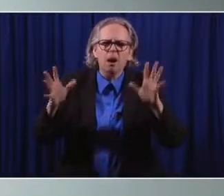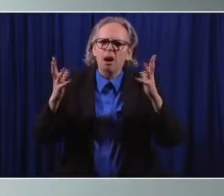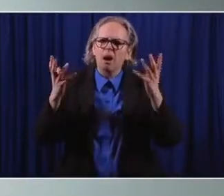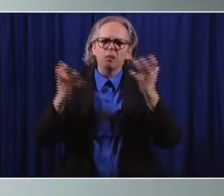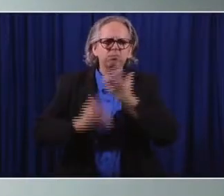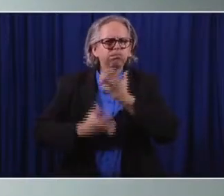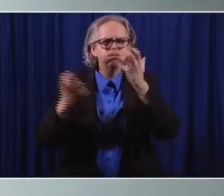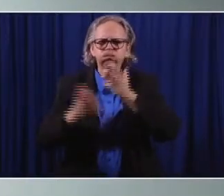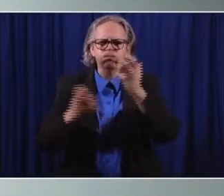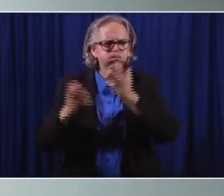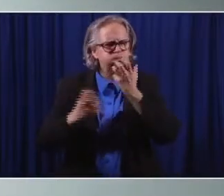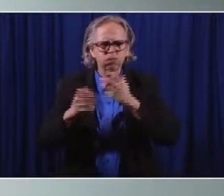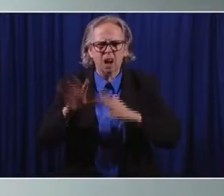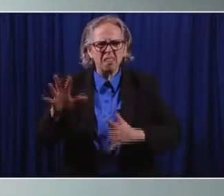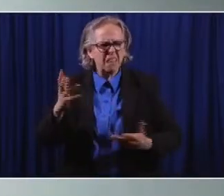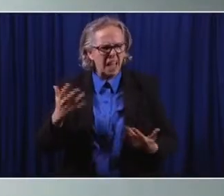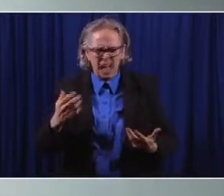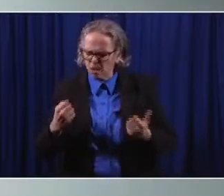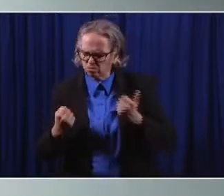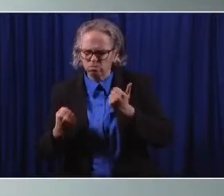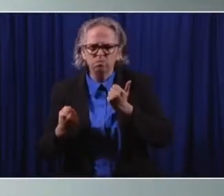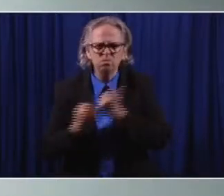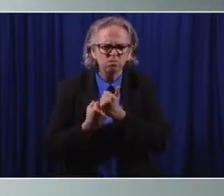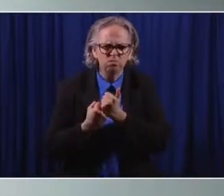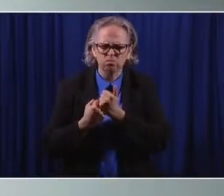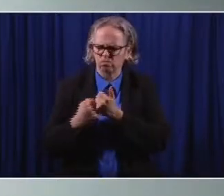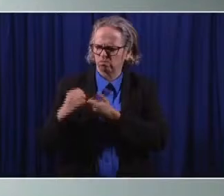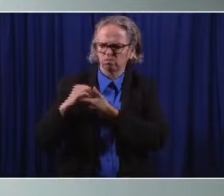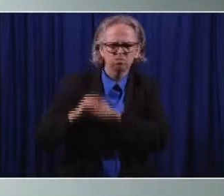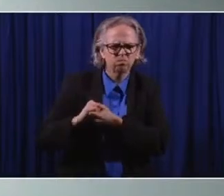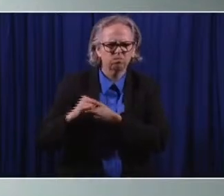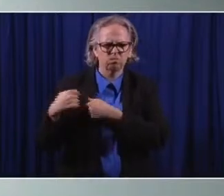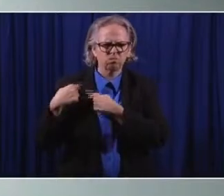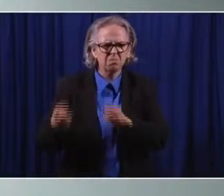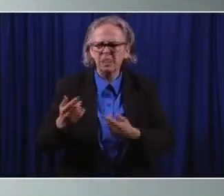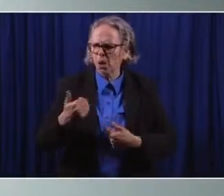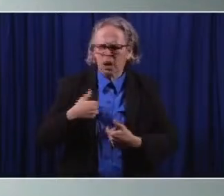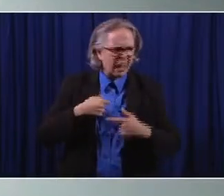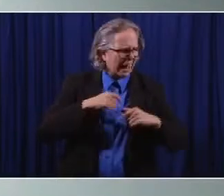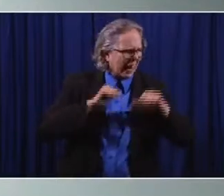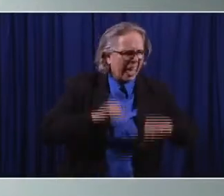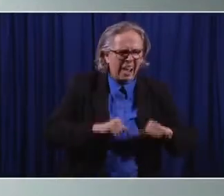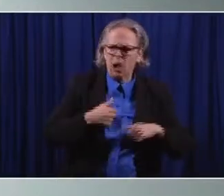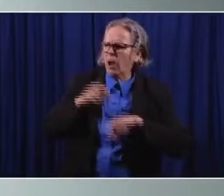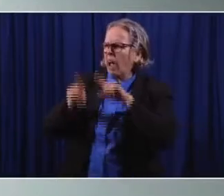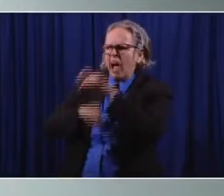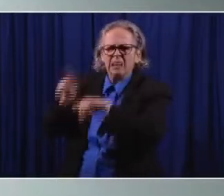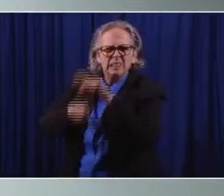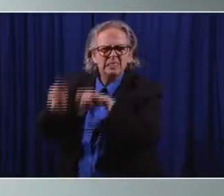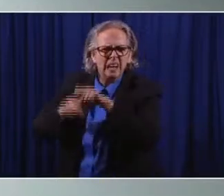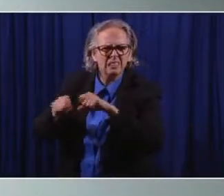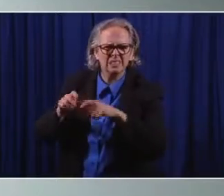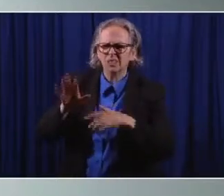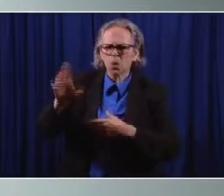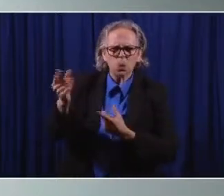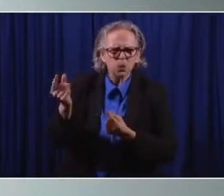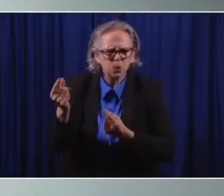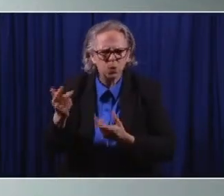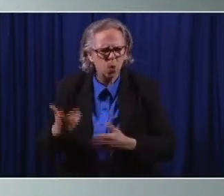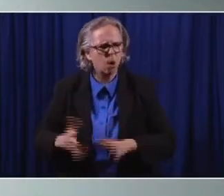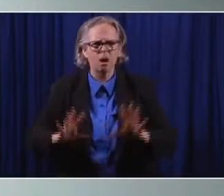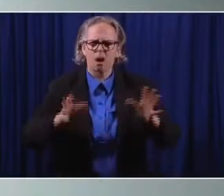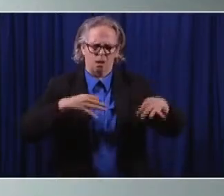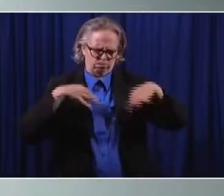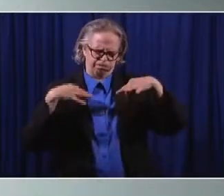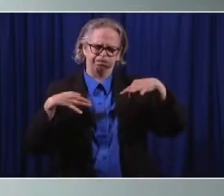She's been amazing. And anytime that there's any type of issues, we call her up. She helps us through the process. She's been great. And